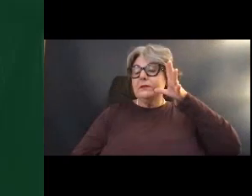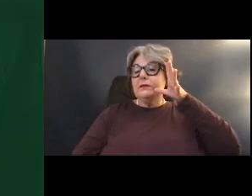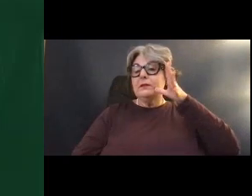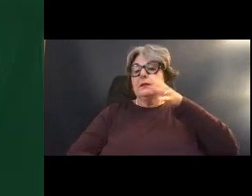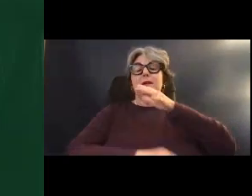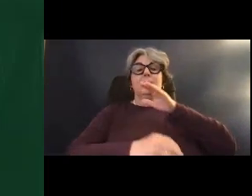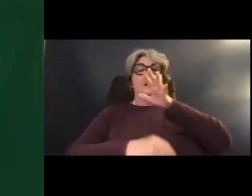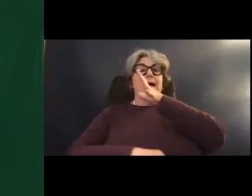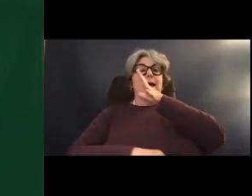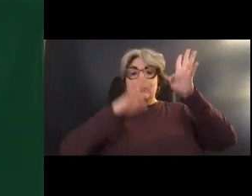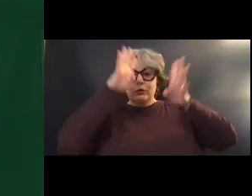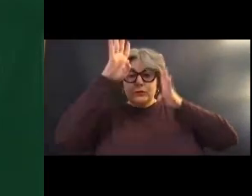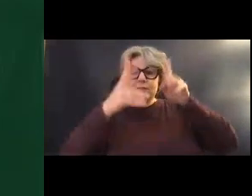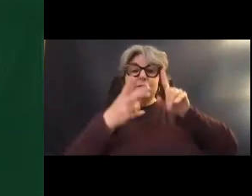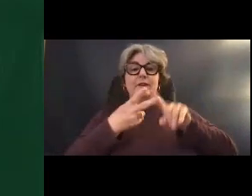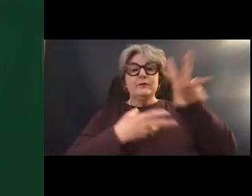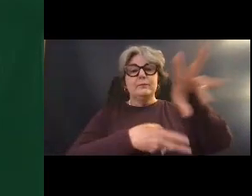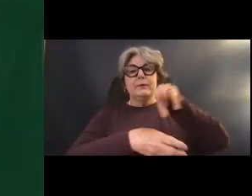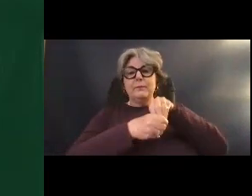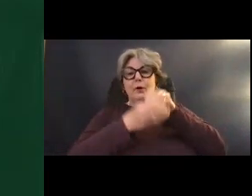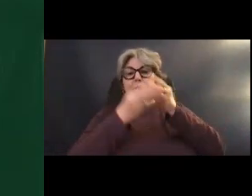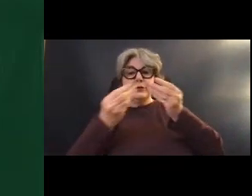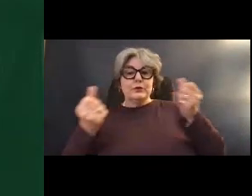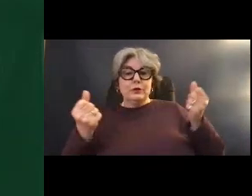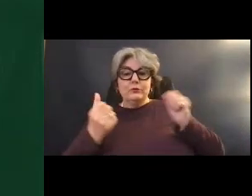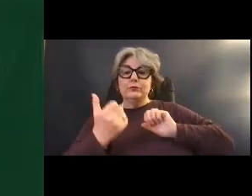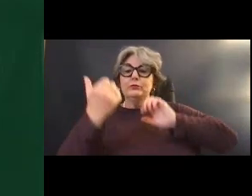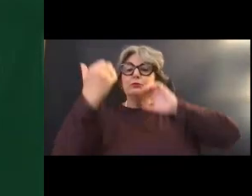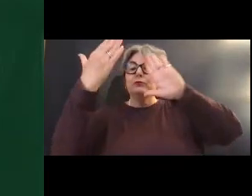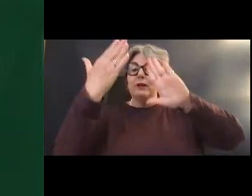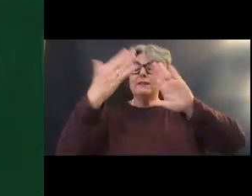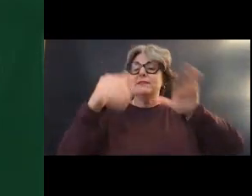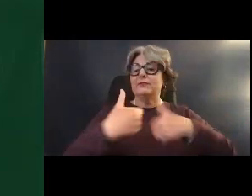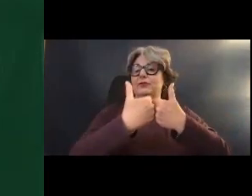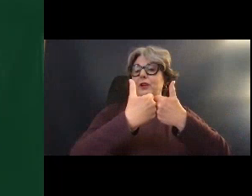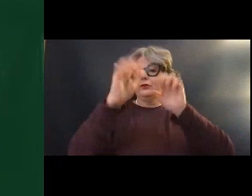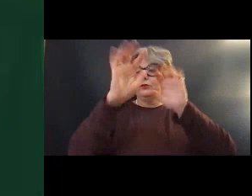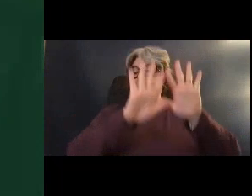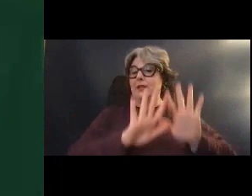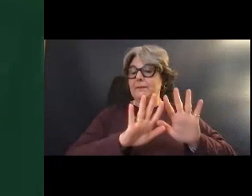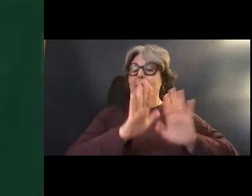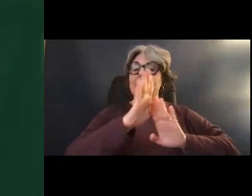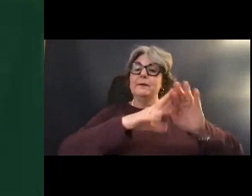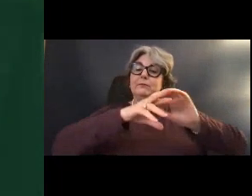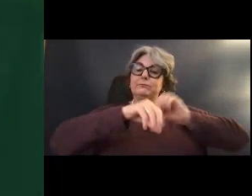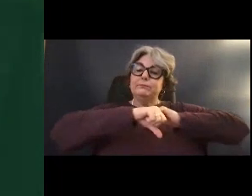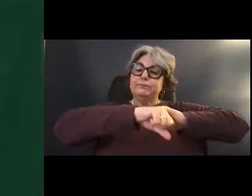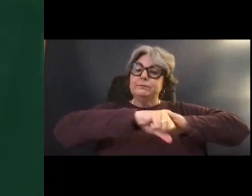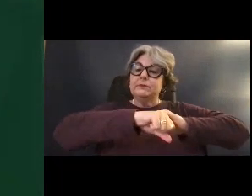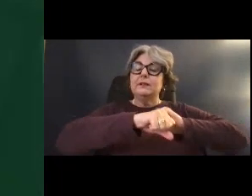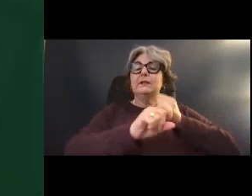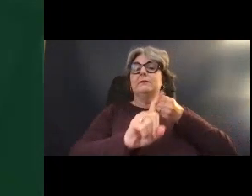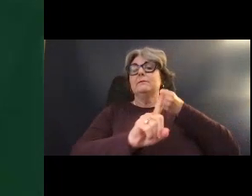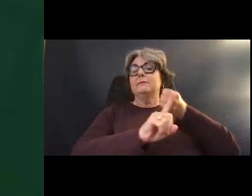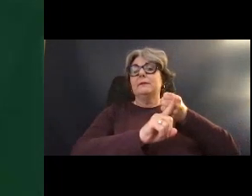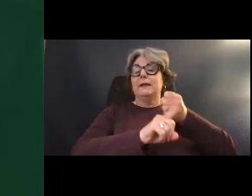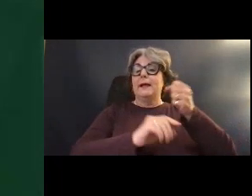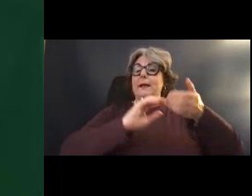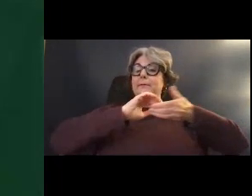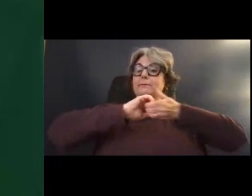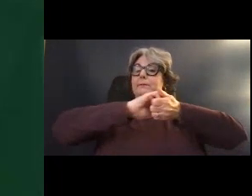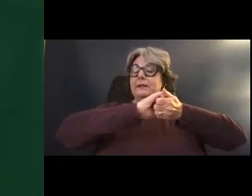agriculture innovation to be part of the solution to address the climate crisis, build resilience to its impacts, and create co-benefits of